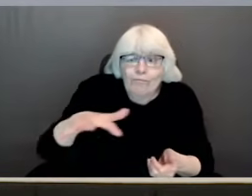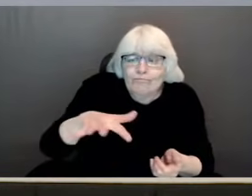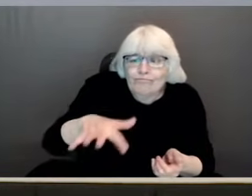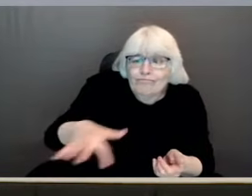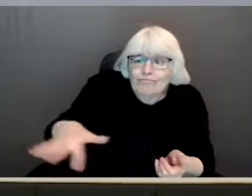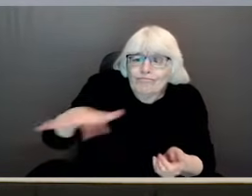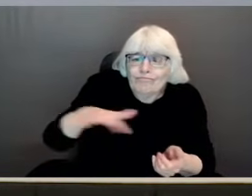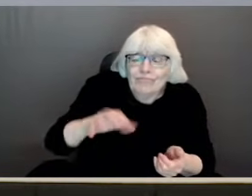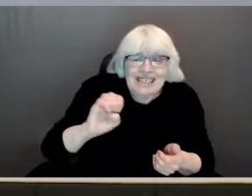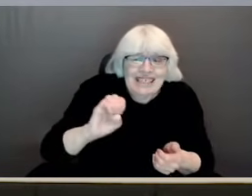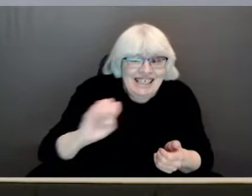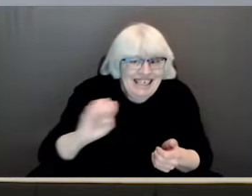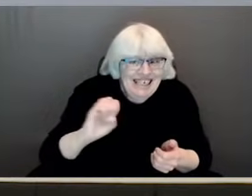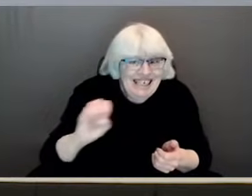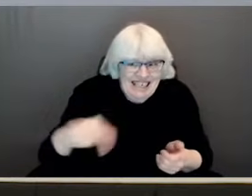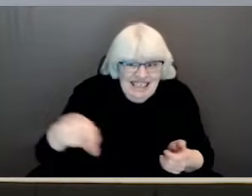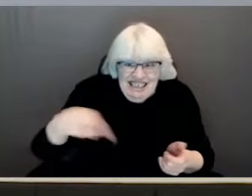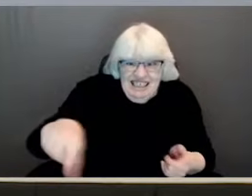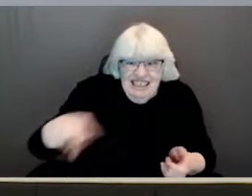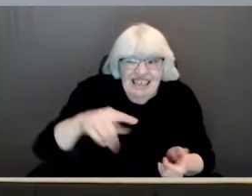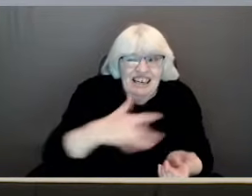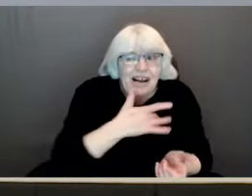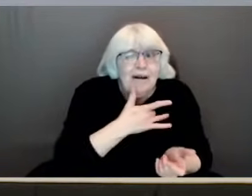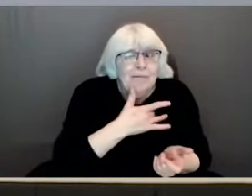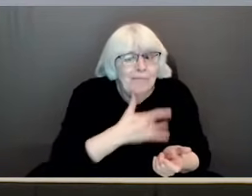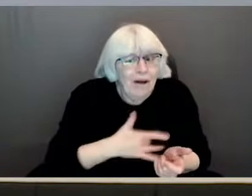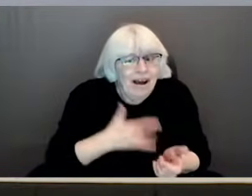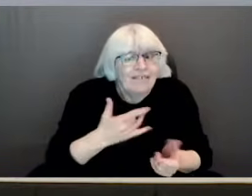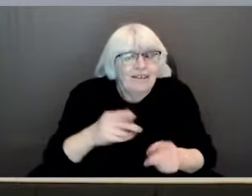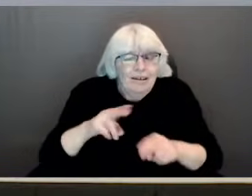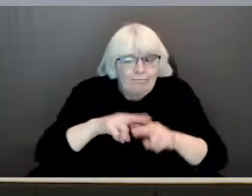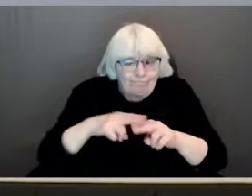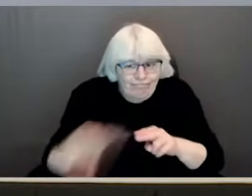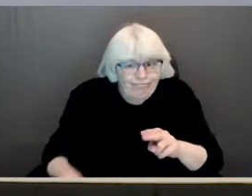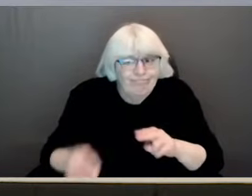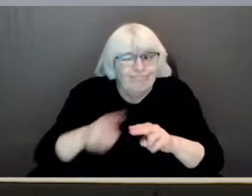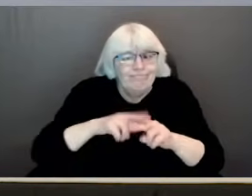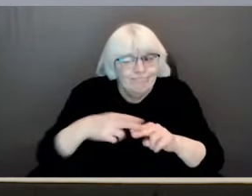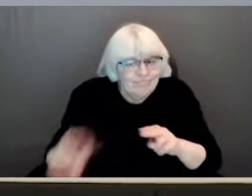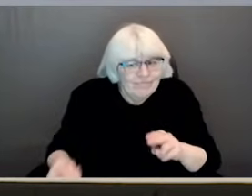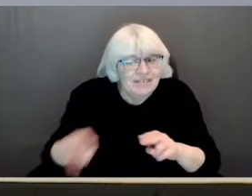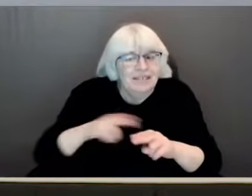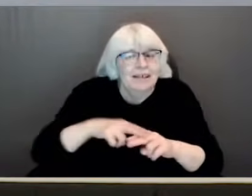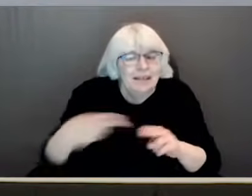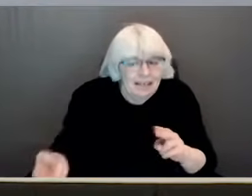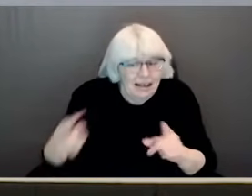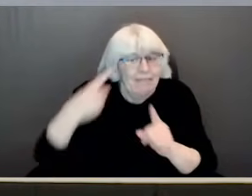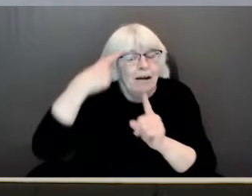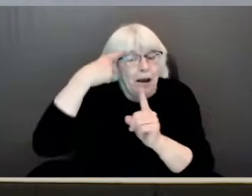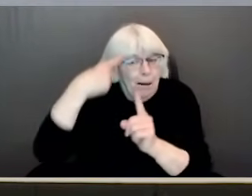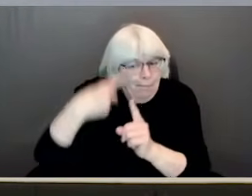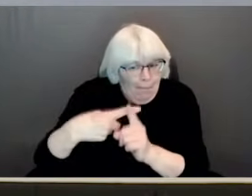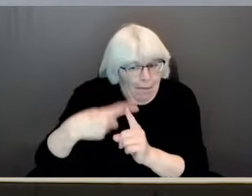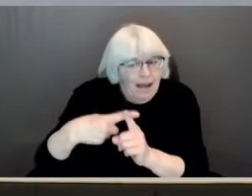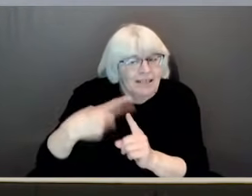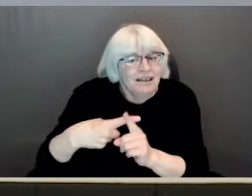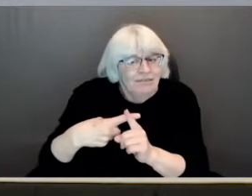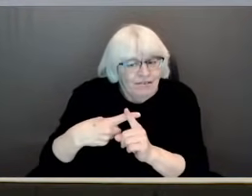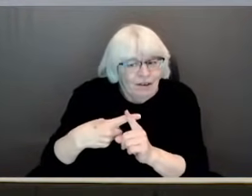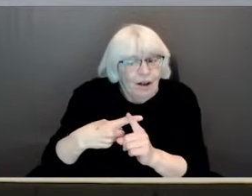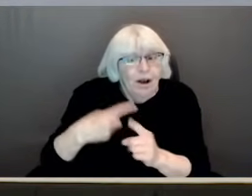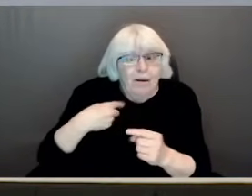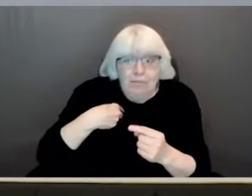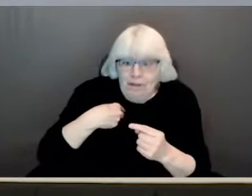is a positive sign that we are able to move in the right direction. And I hope we can announce further easing of measures in the coming